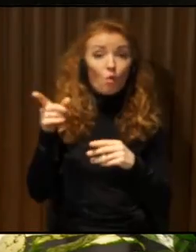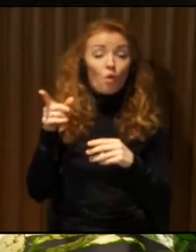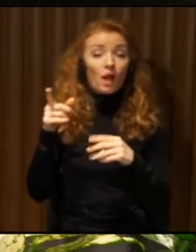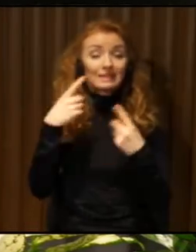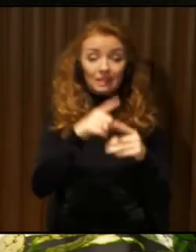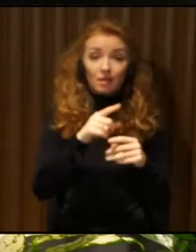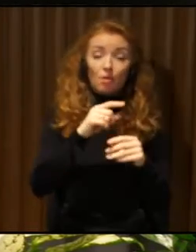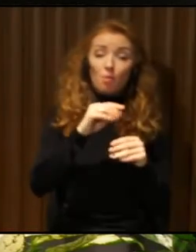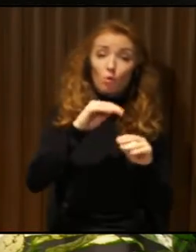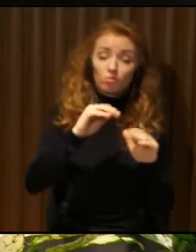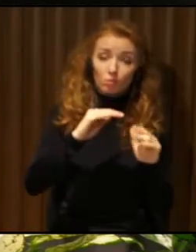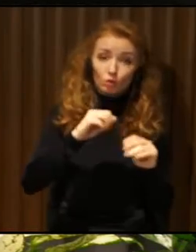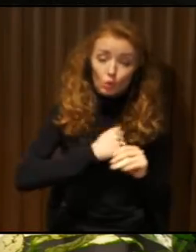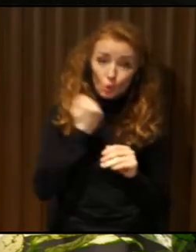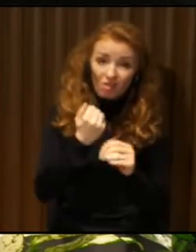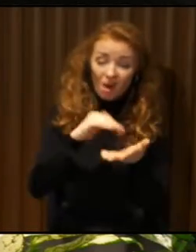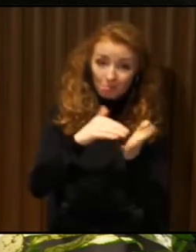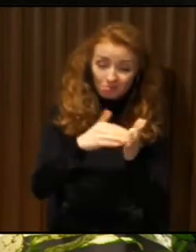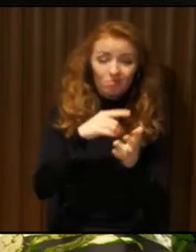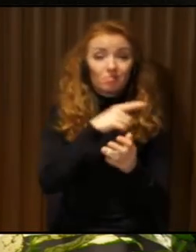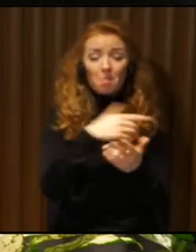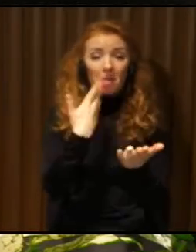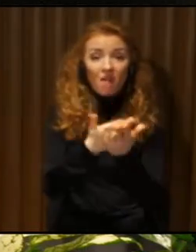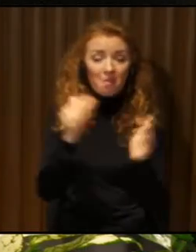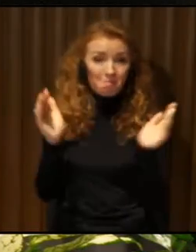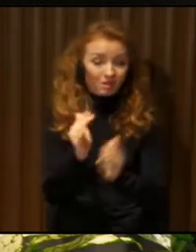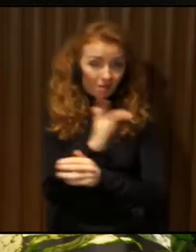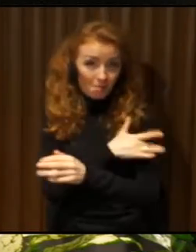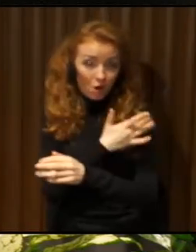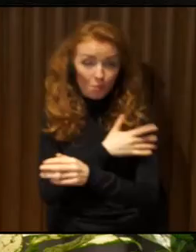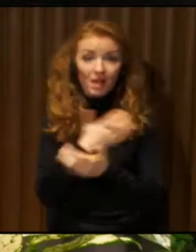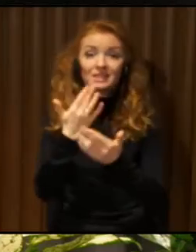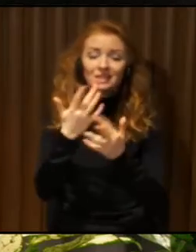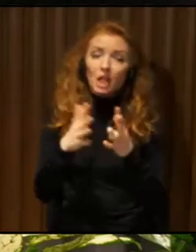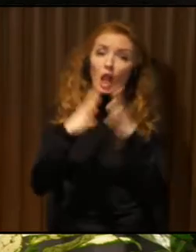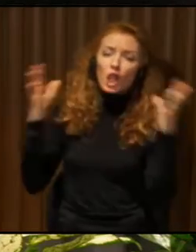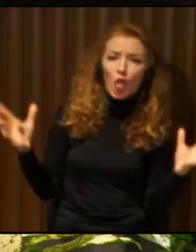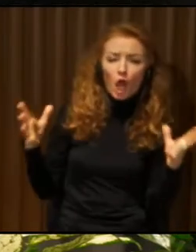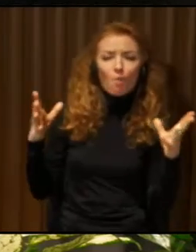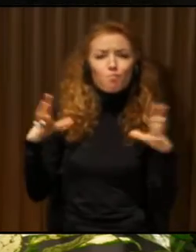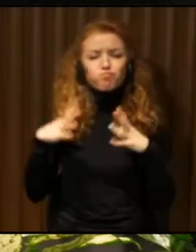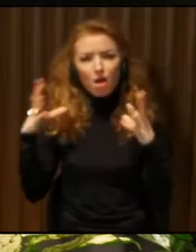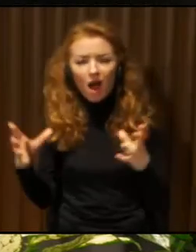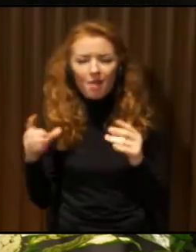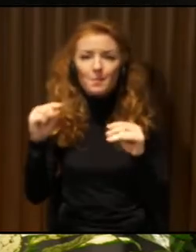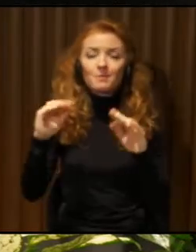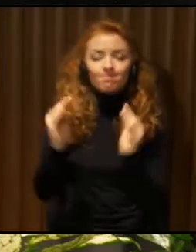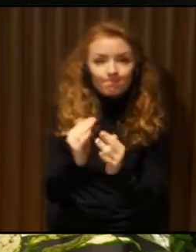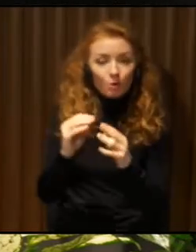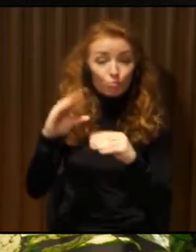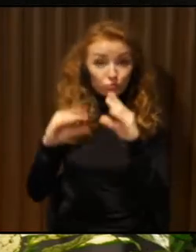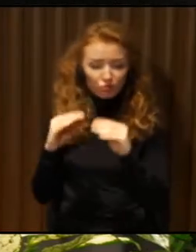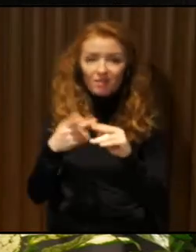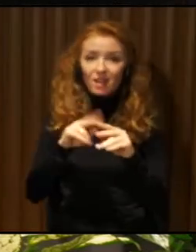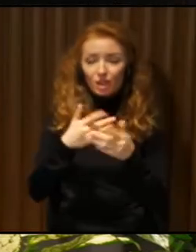is by law. So that people make these choices, sometimes even registering